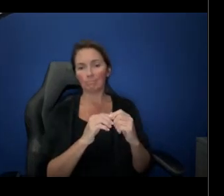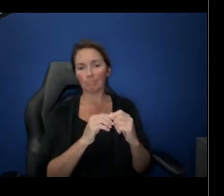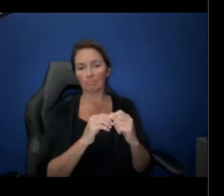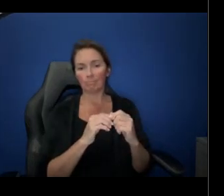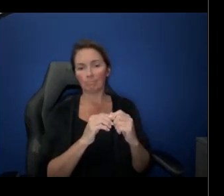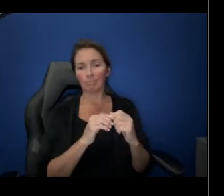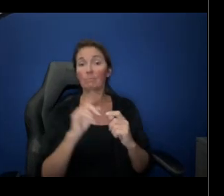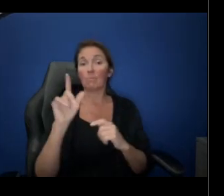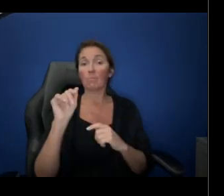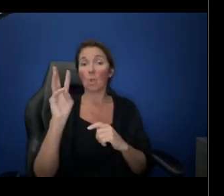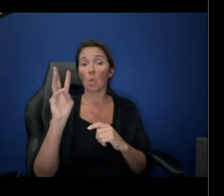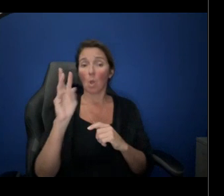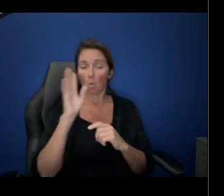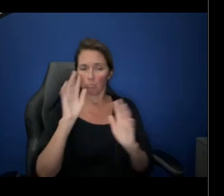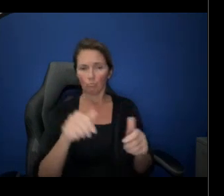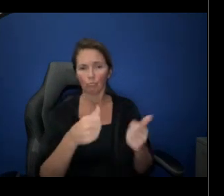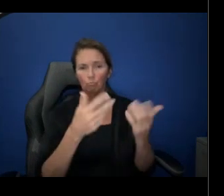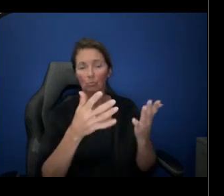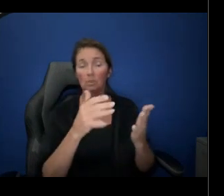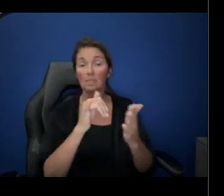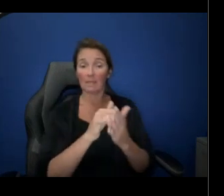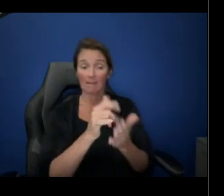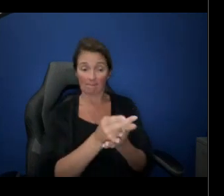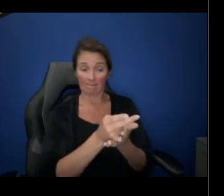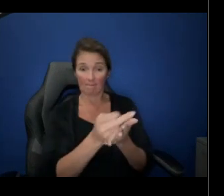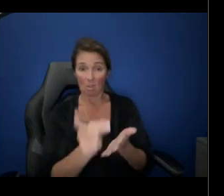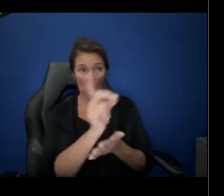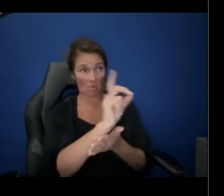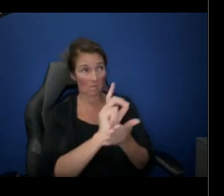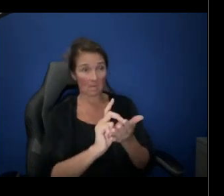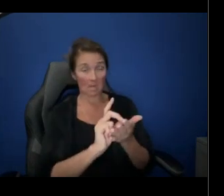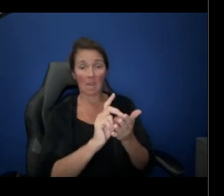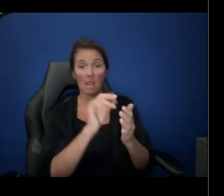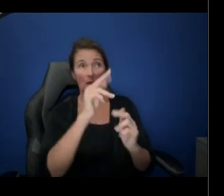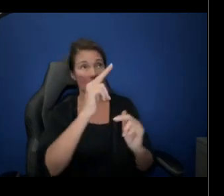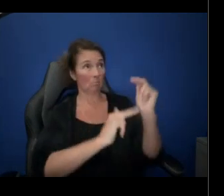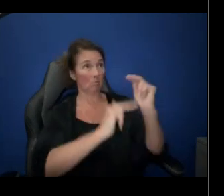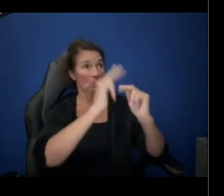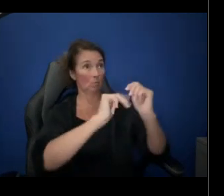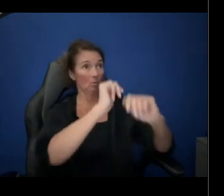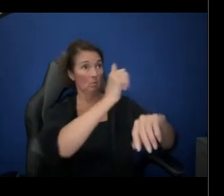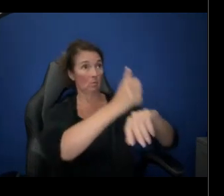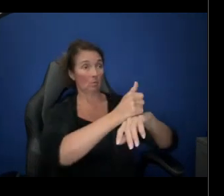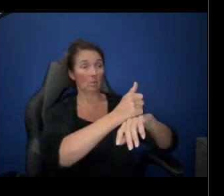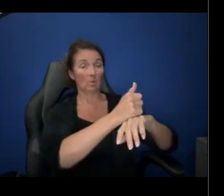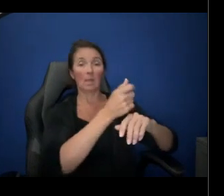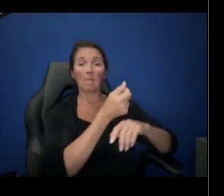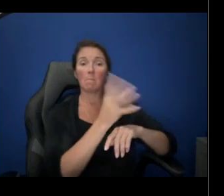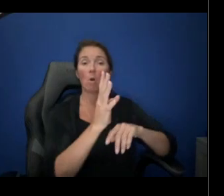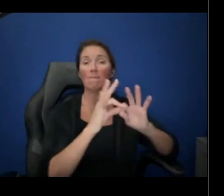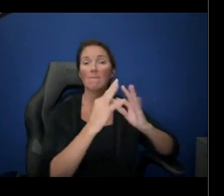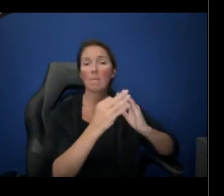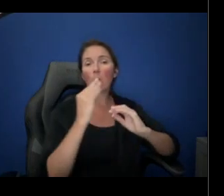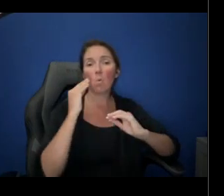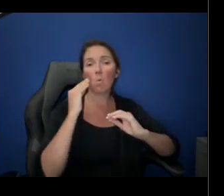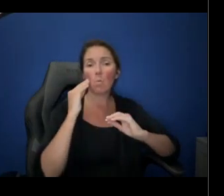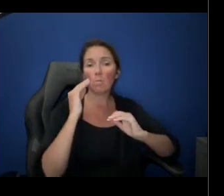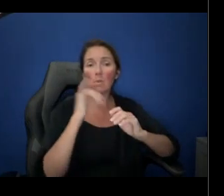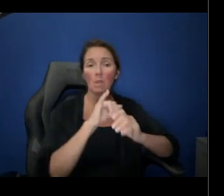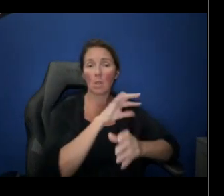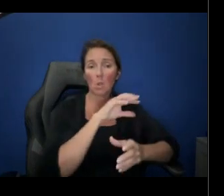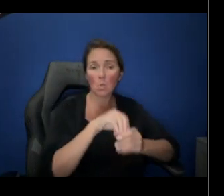The law provides that a failure to design and construct certain multifamily dwellings to